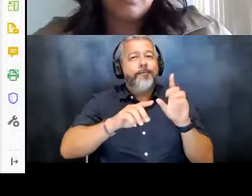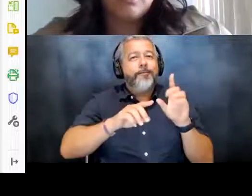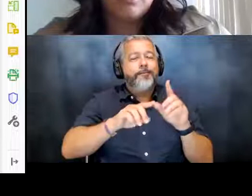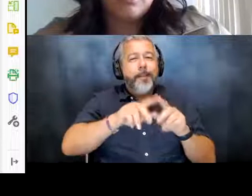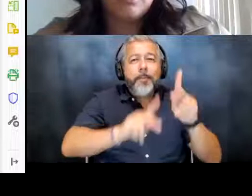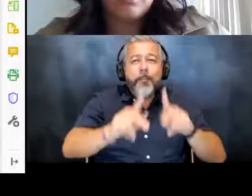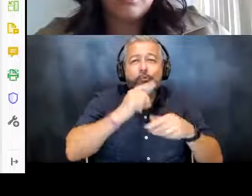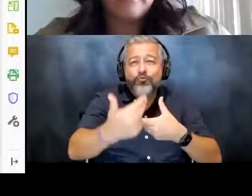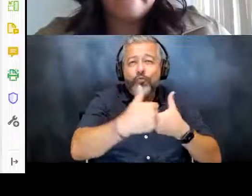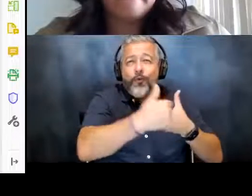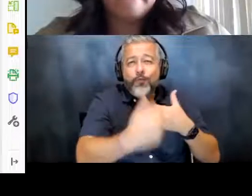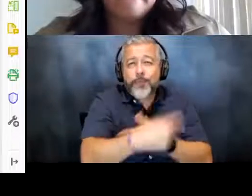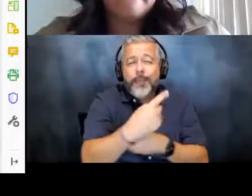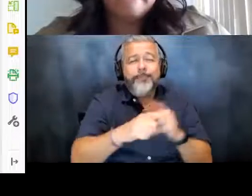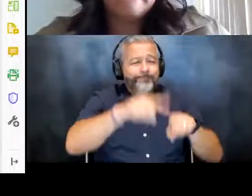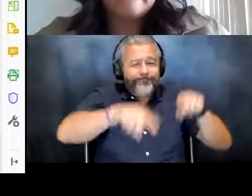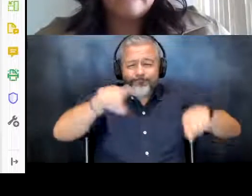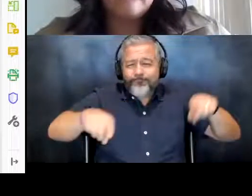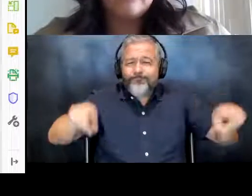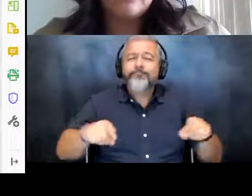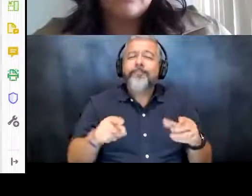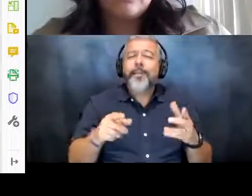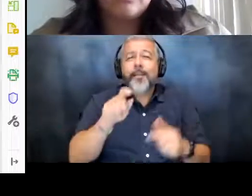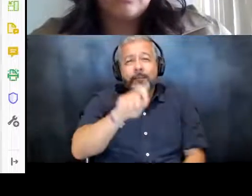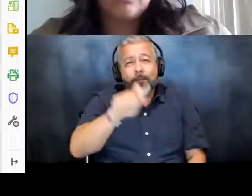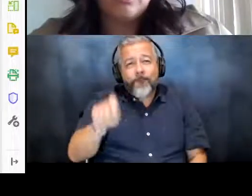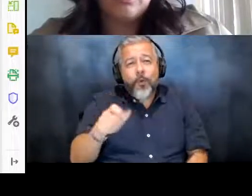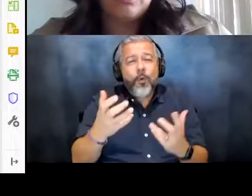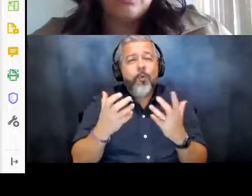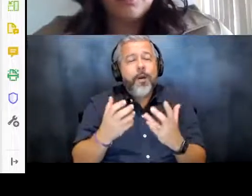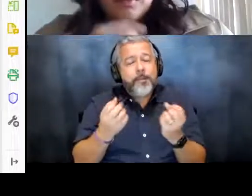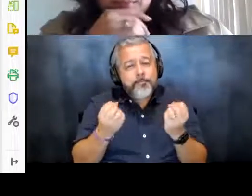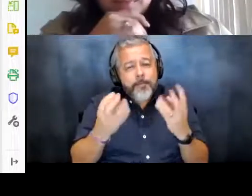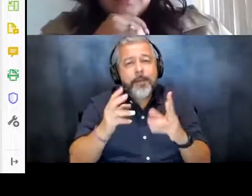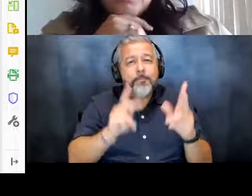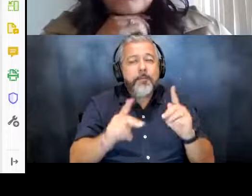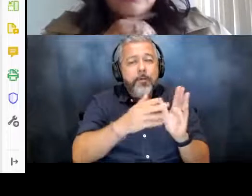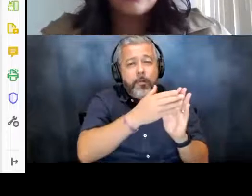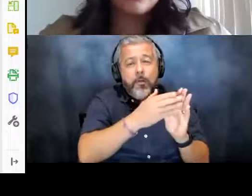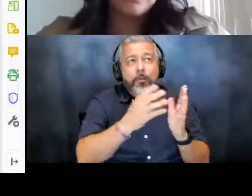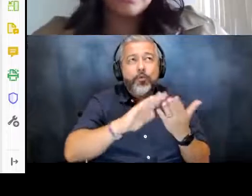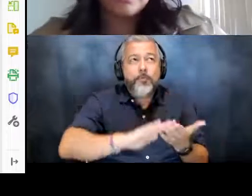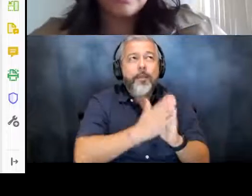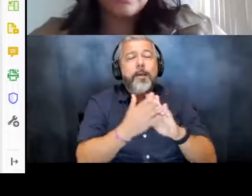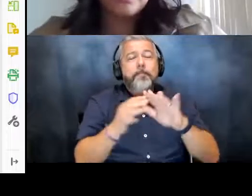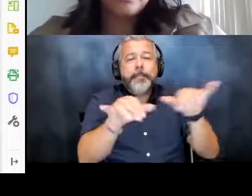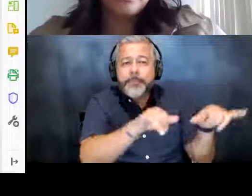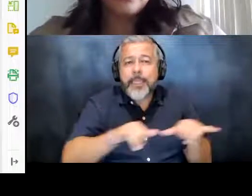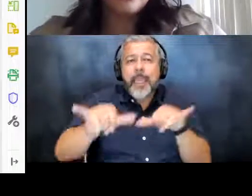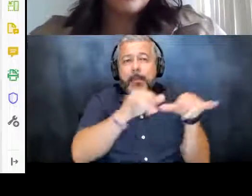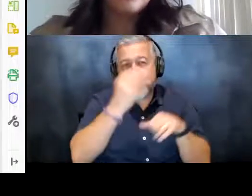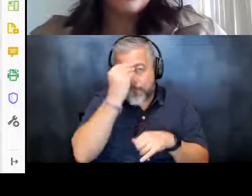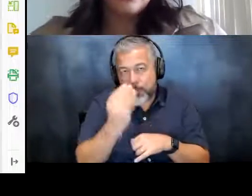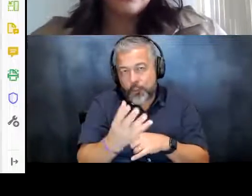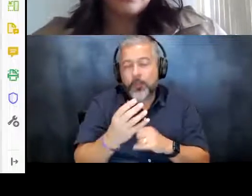we want to make sure that as many stakeholders and people are on the same page. And so we will be looking at